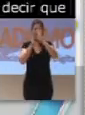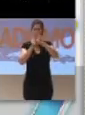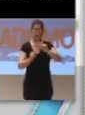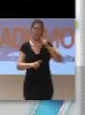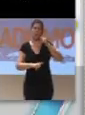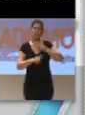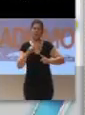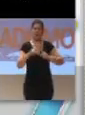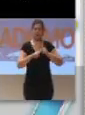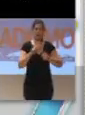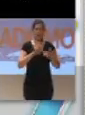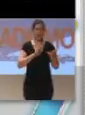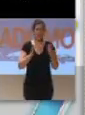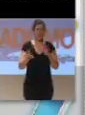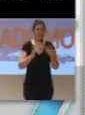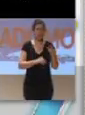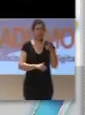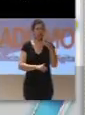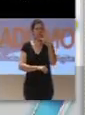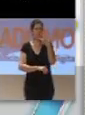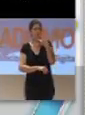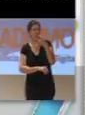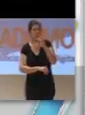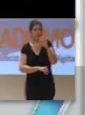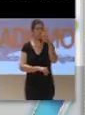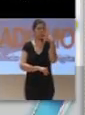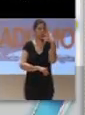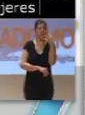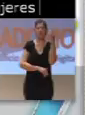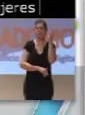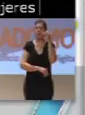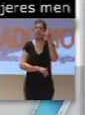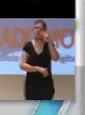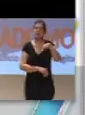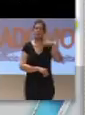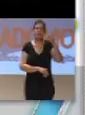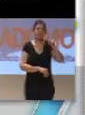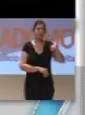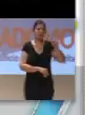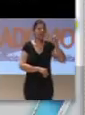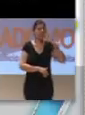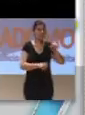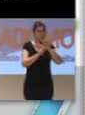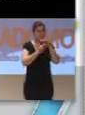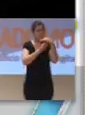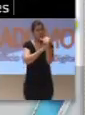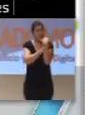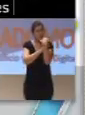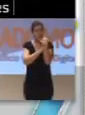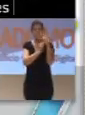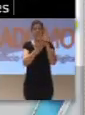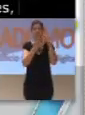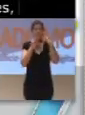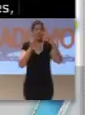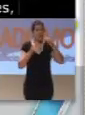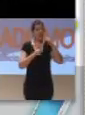can say that there is an average of 3 or 4 women per month that have to